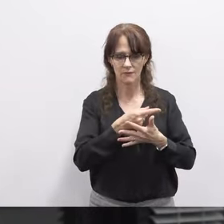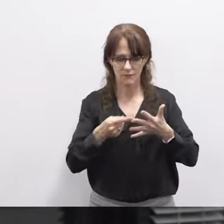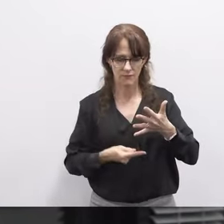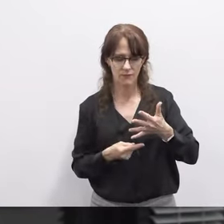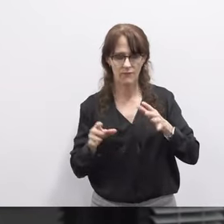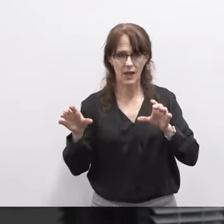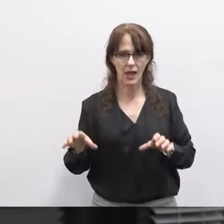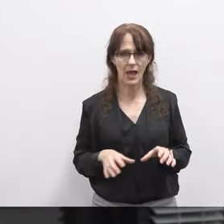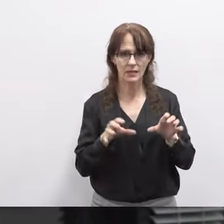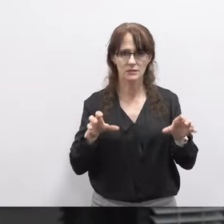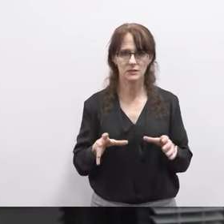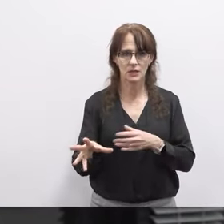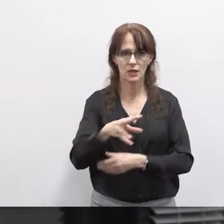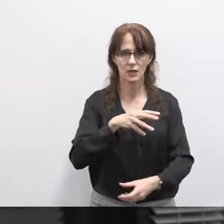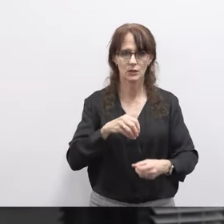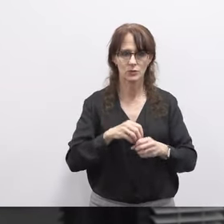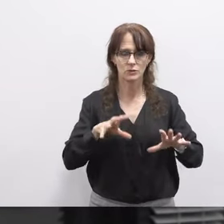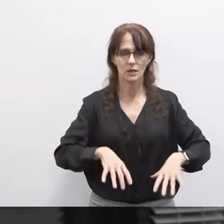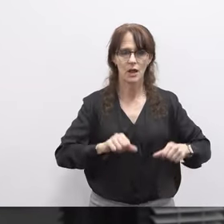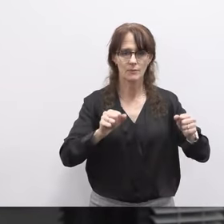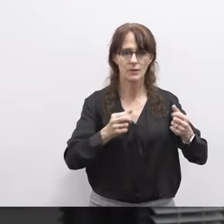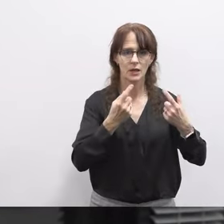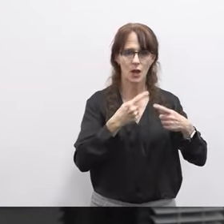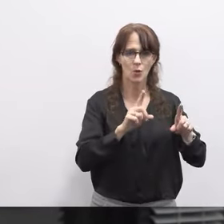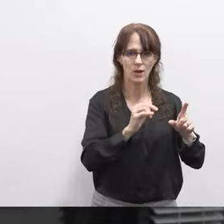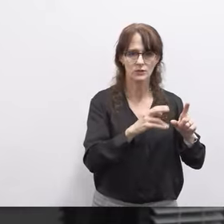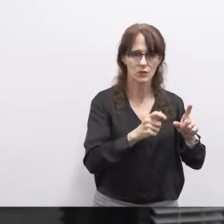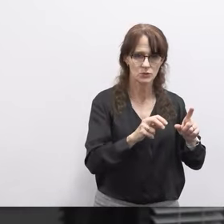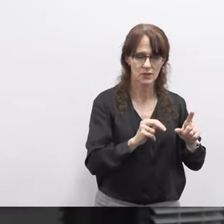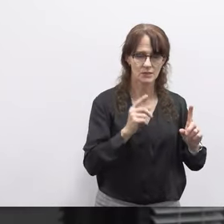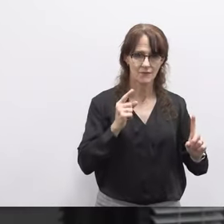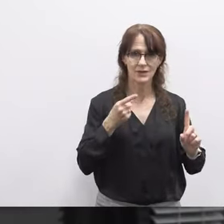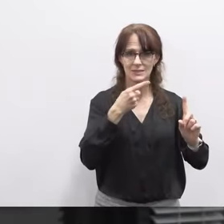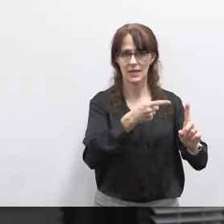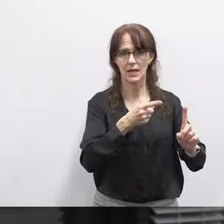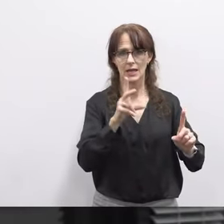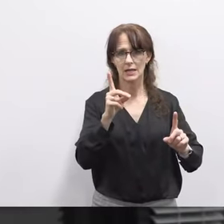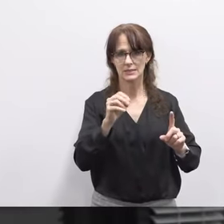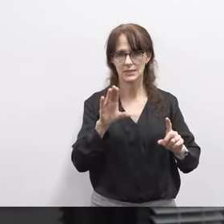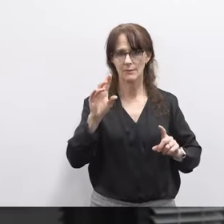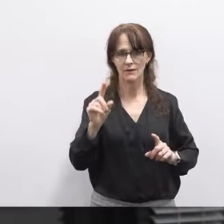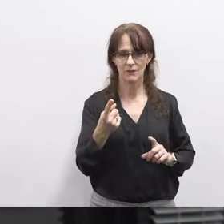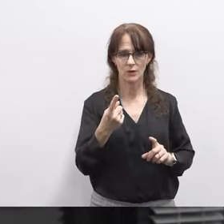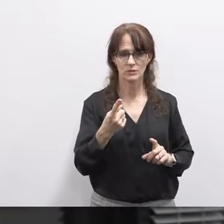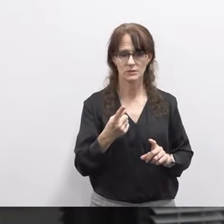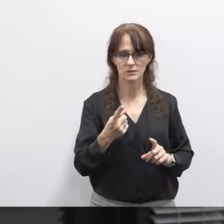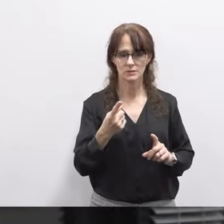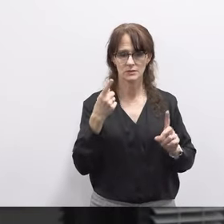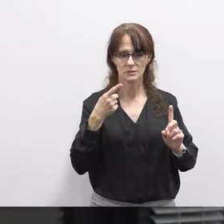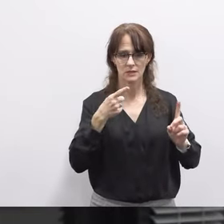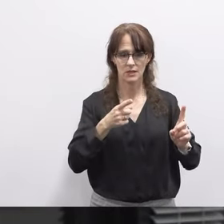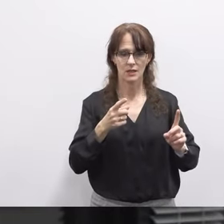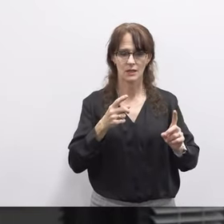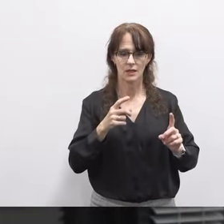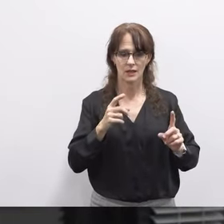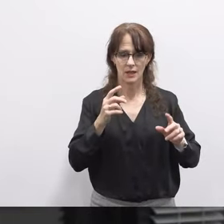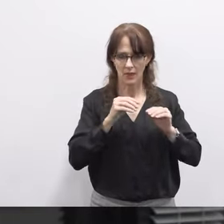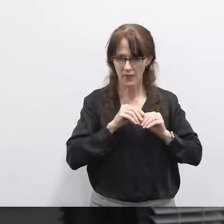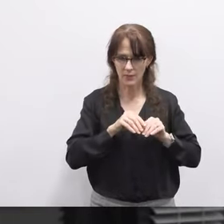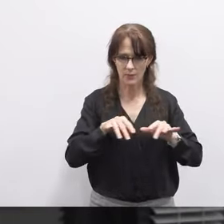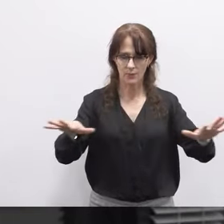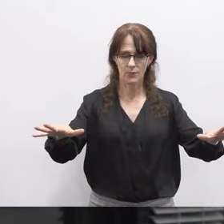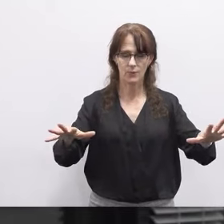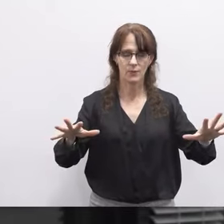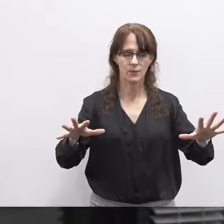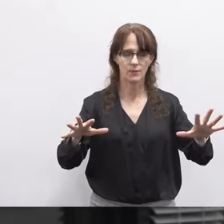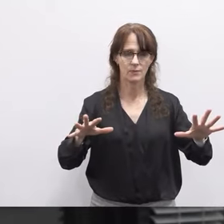includes first adopting a resolution of intent, which took place on December 1st by this board, circulation of a notice of a public